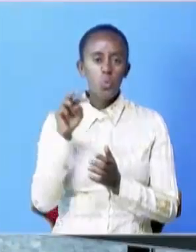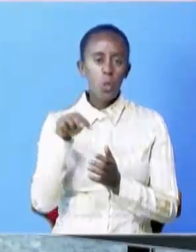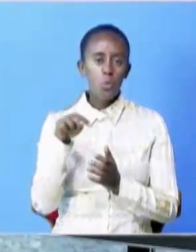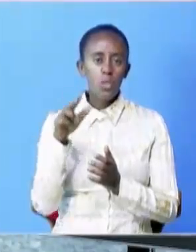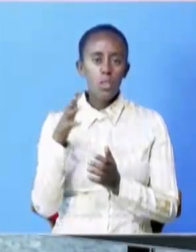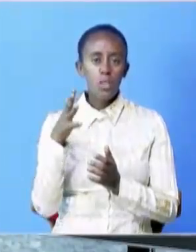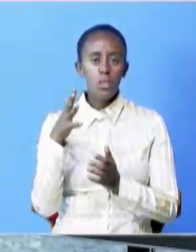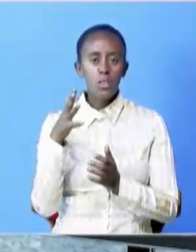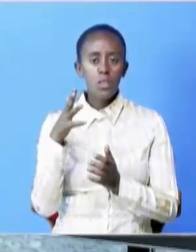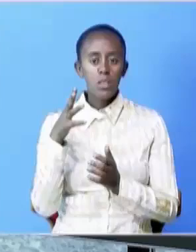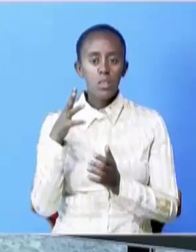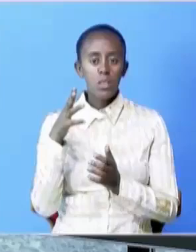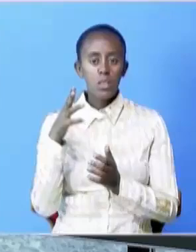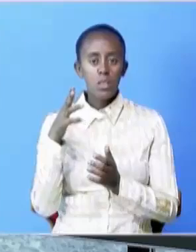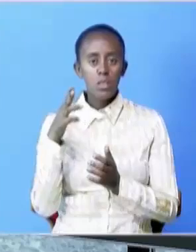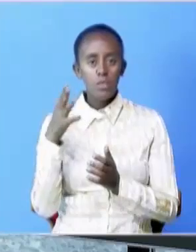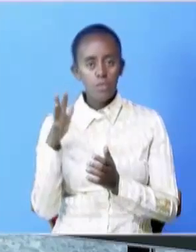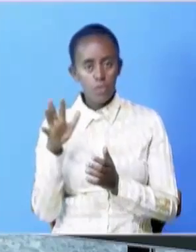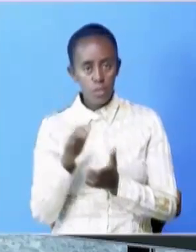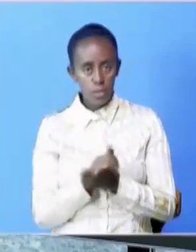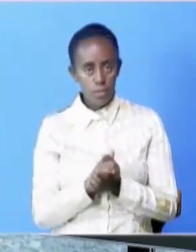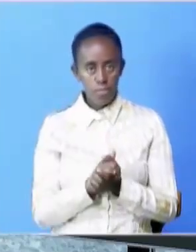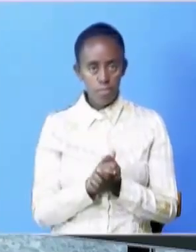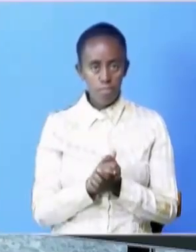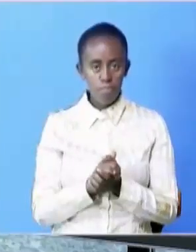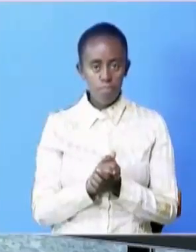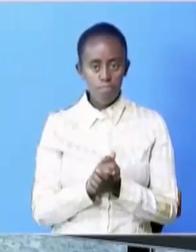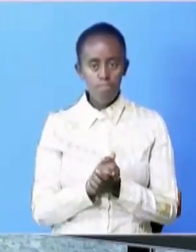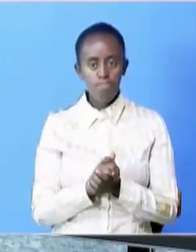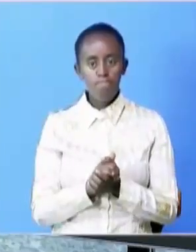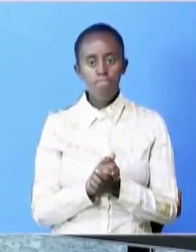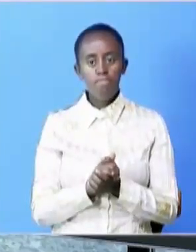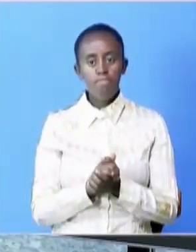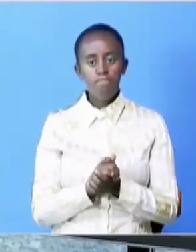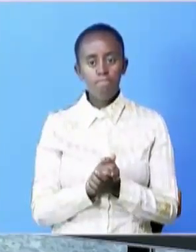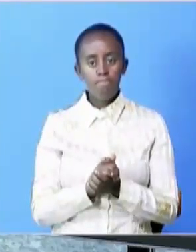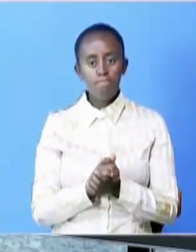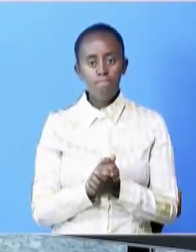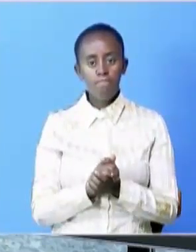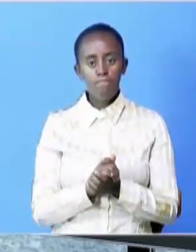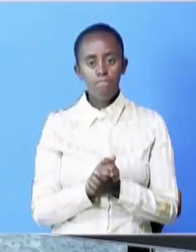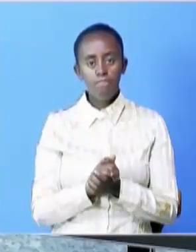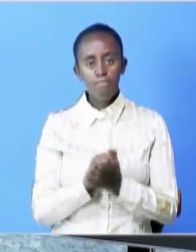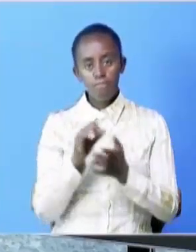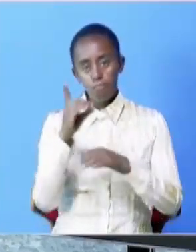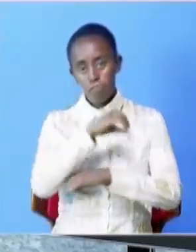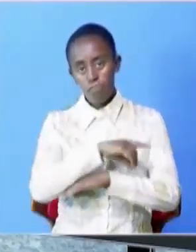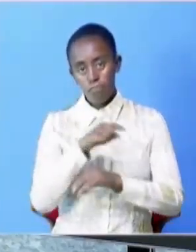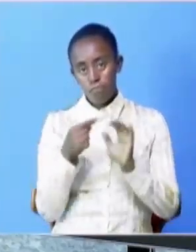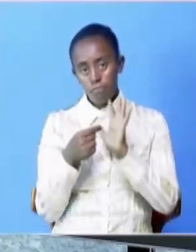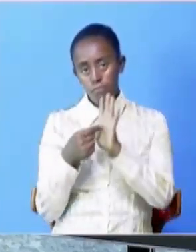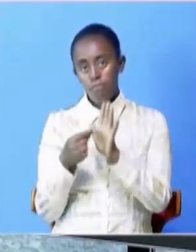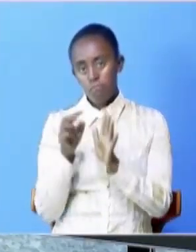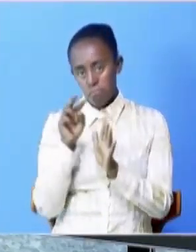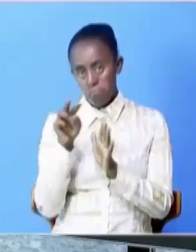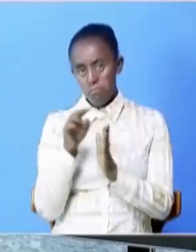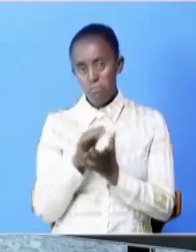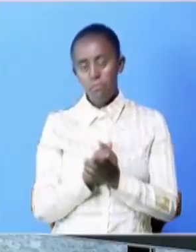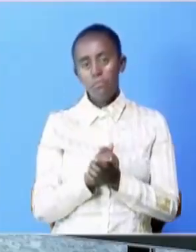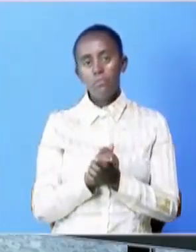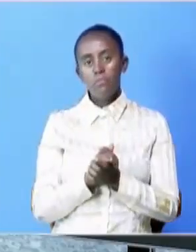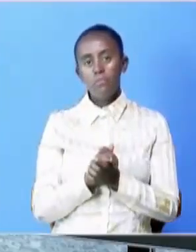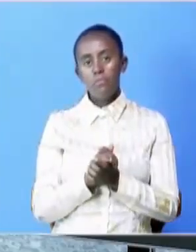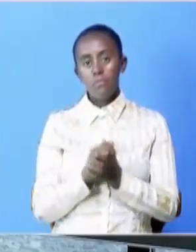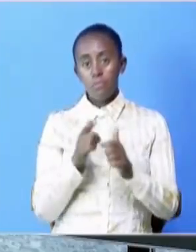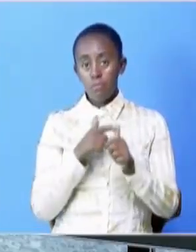2015. So if that is the case, again, this is showing dates. The first one was talking about numbers,